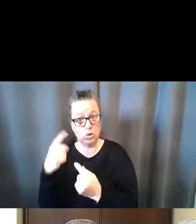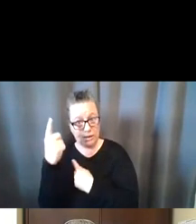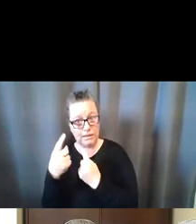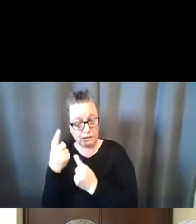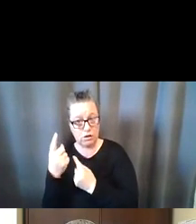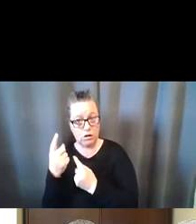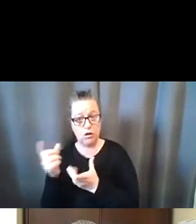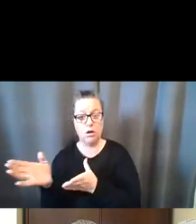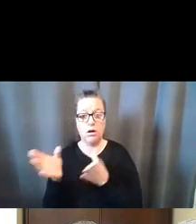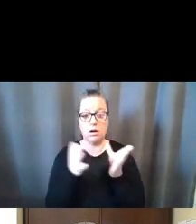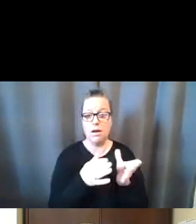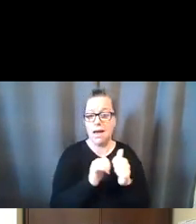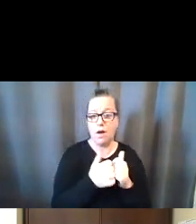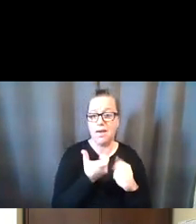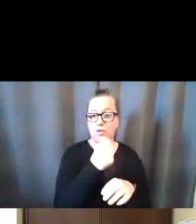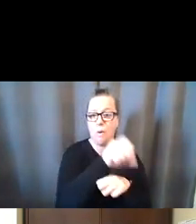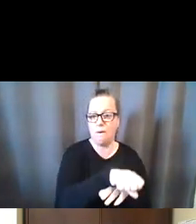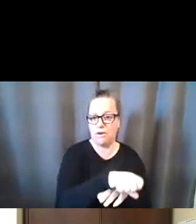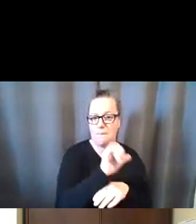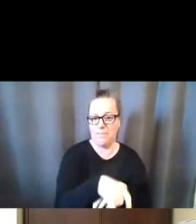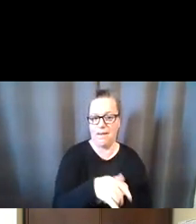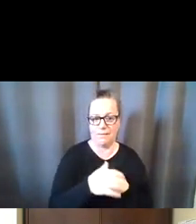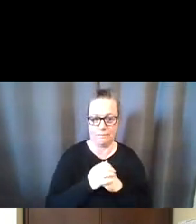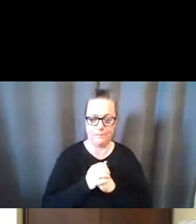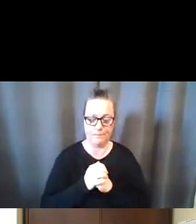consideration and how might you overcome them.